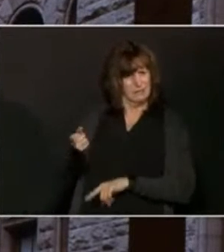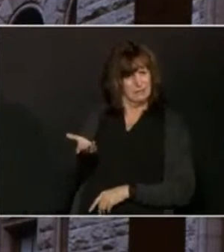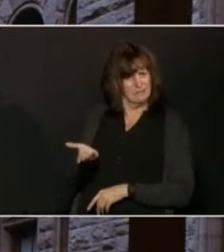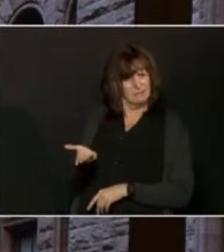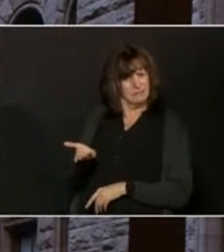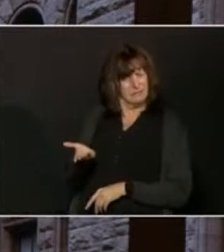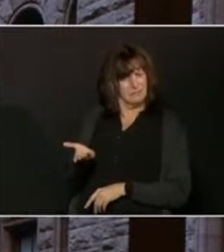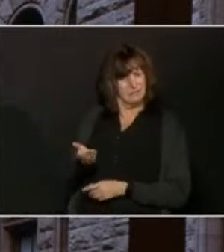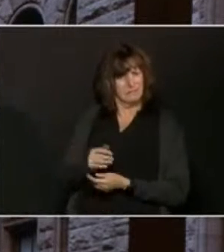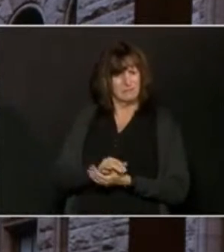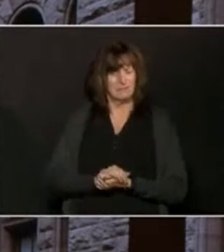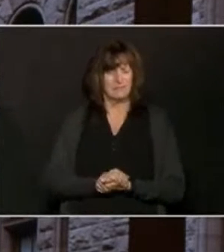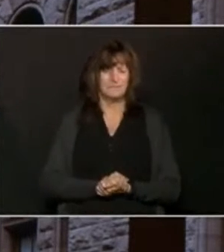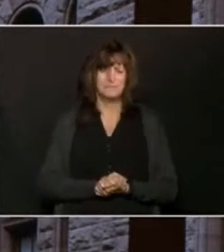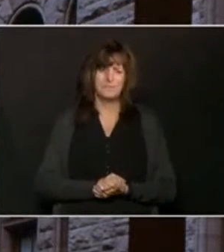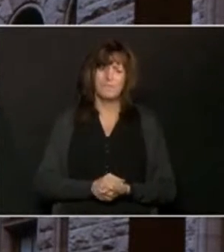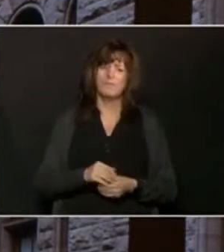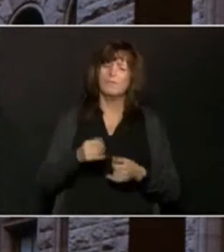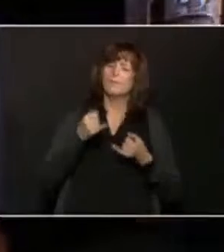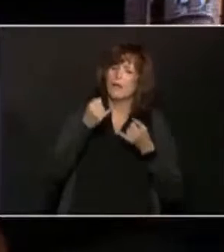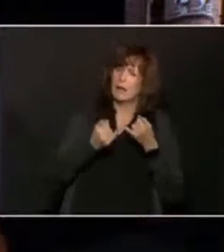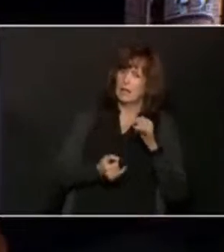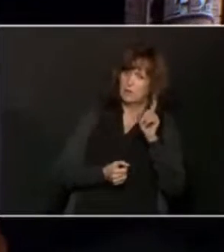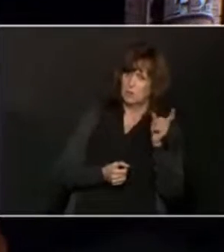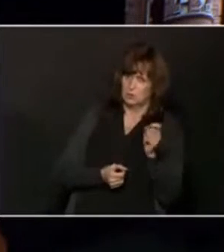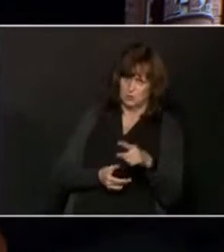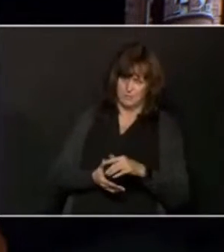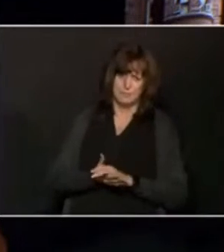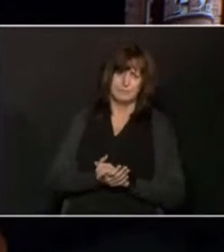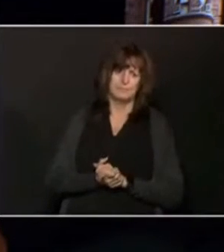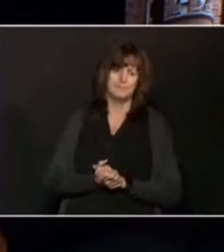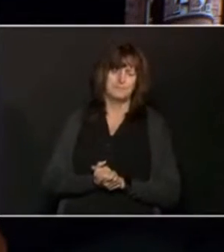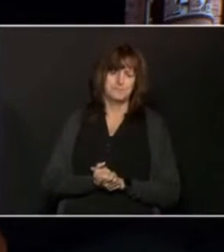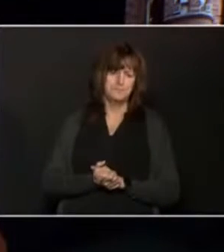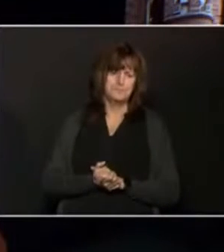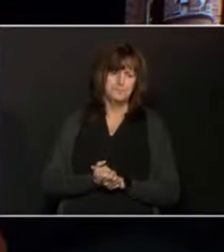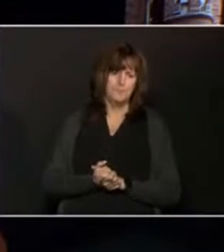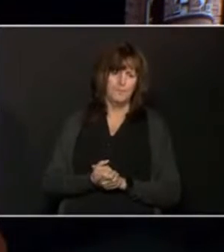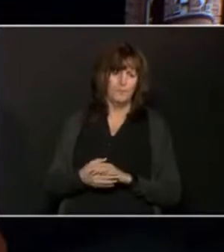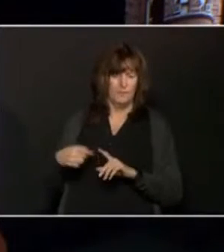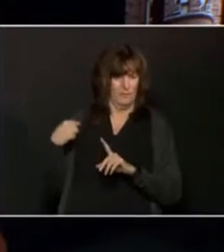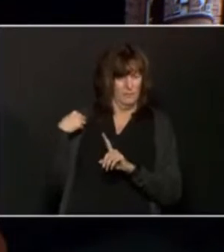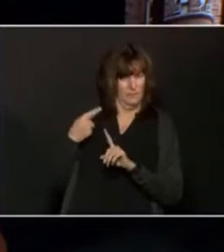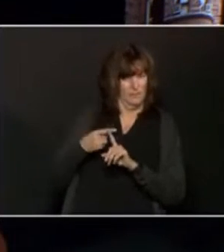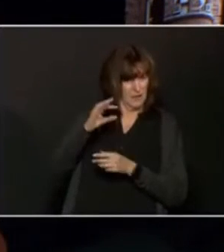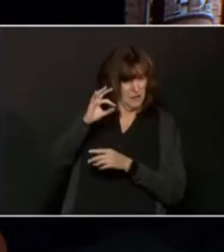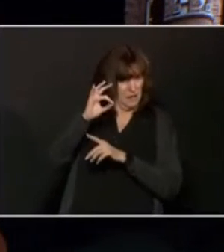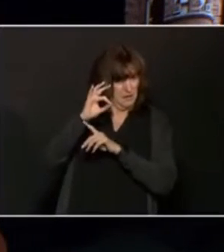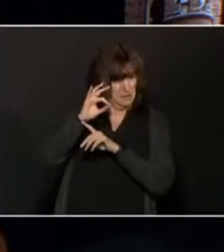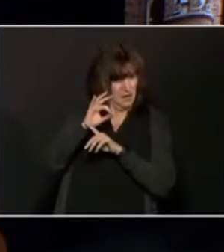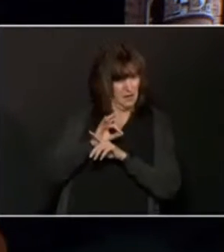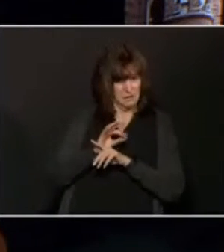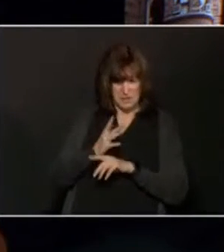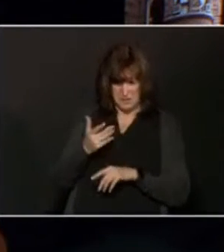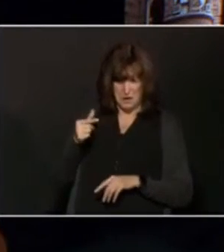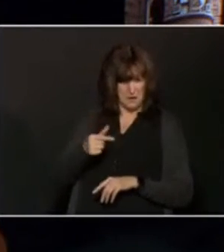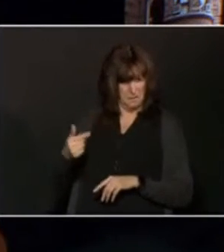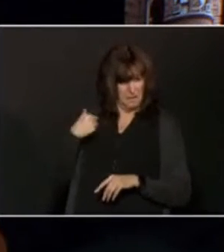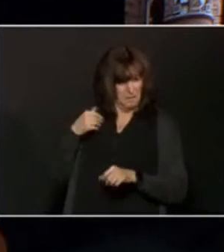question. The government has had 9 months to address those staffing issues. What have you done?